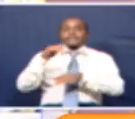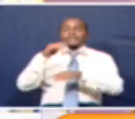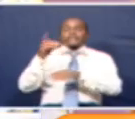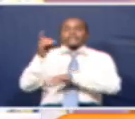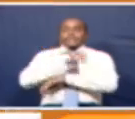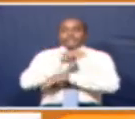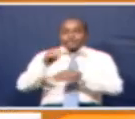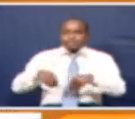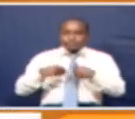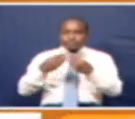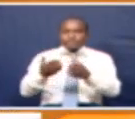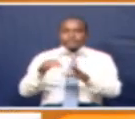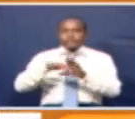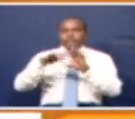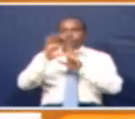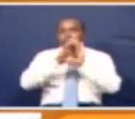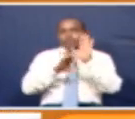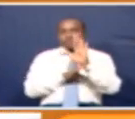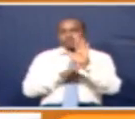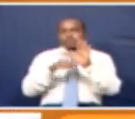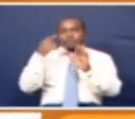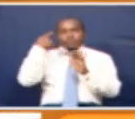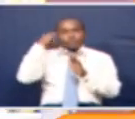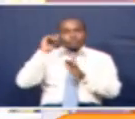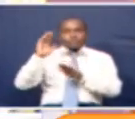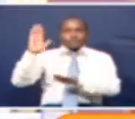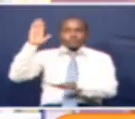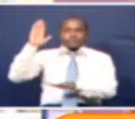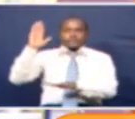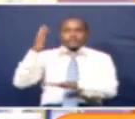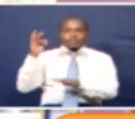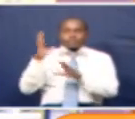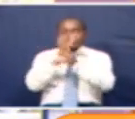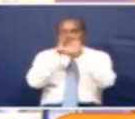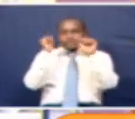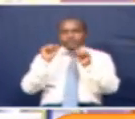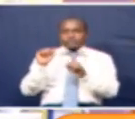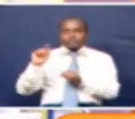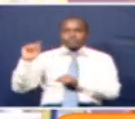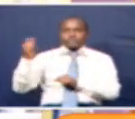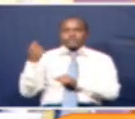in the constitution for the swearing in of the President of the Republic of Kenya.